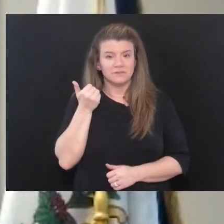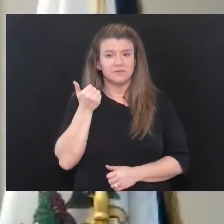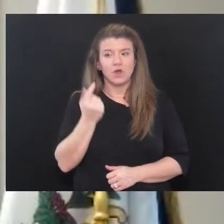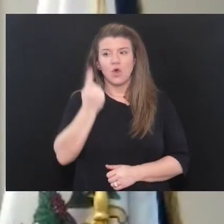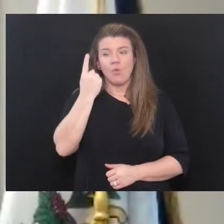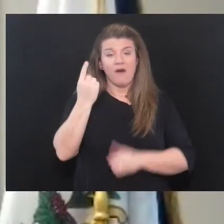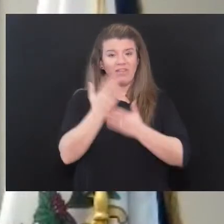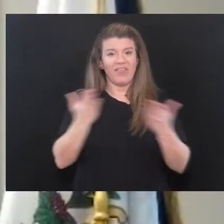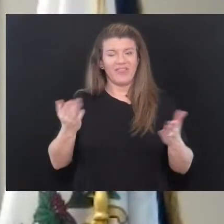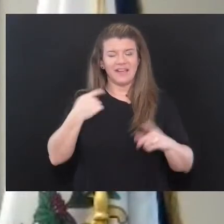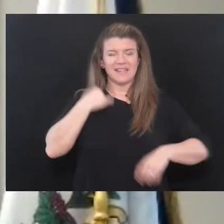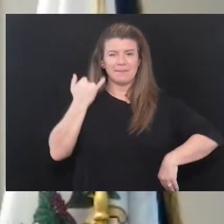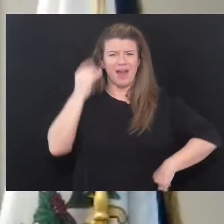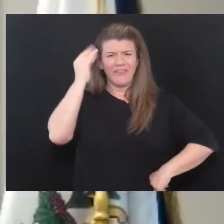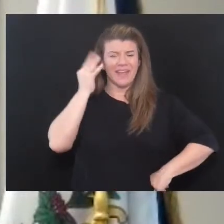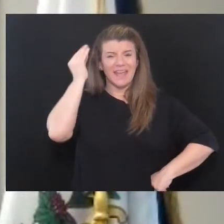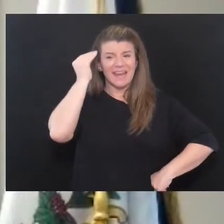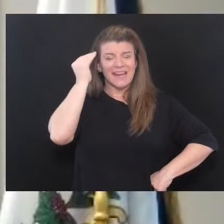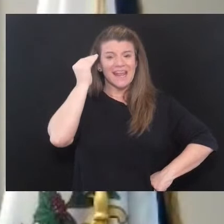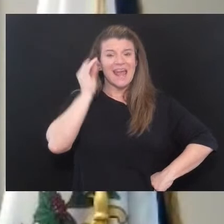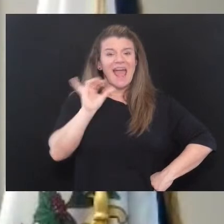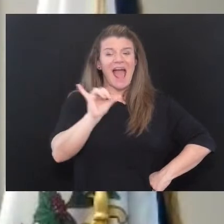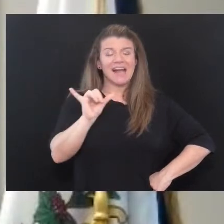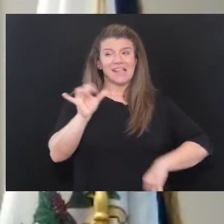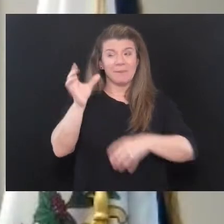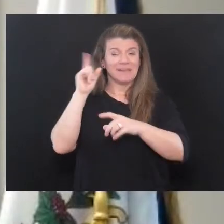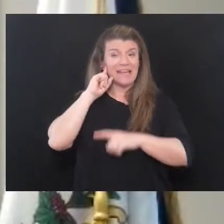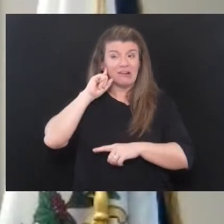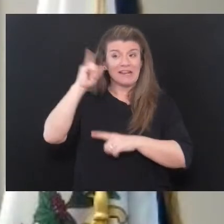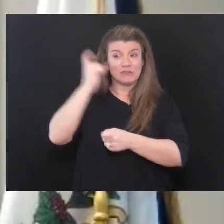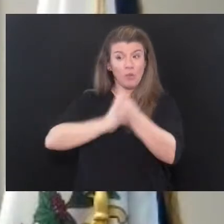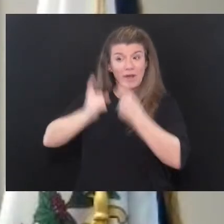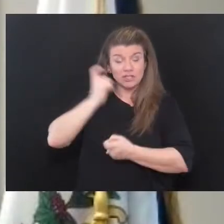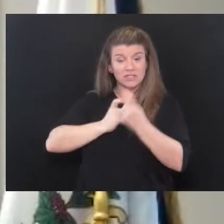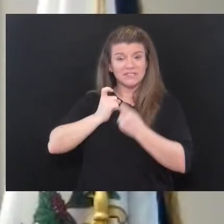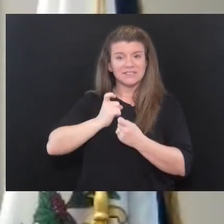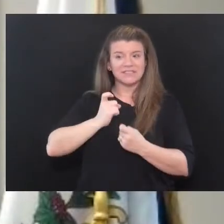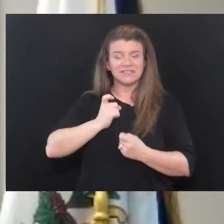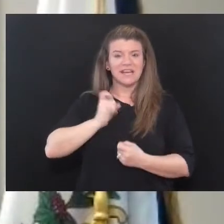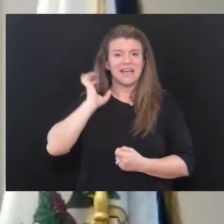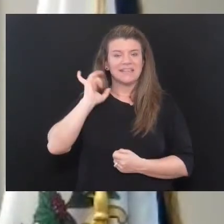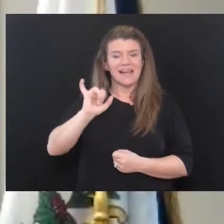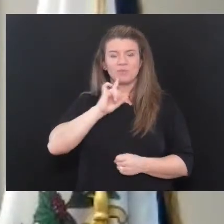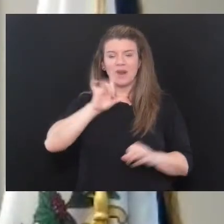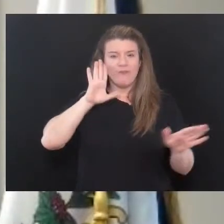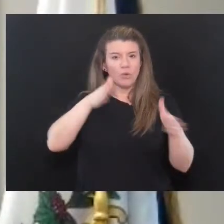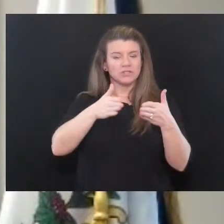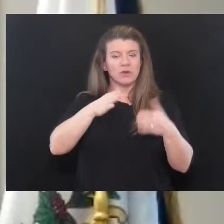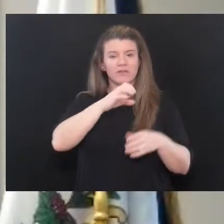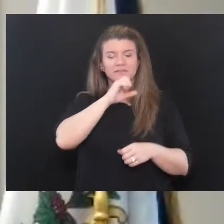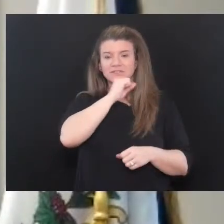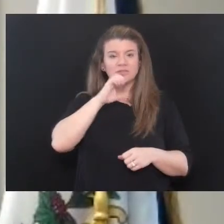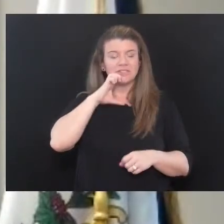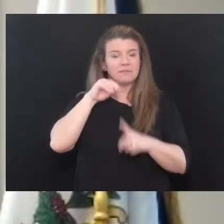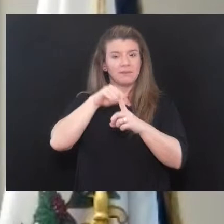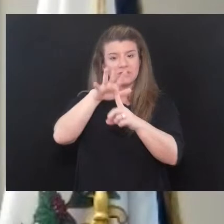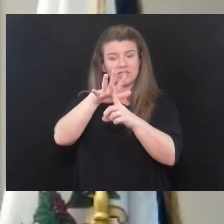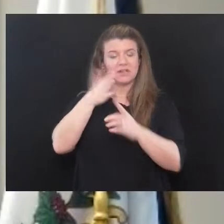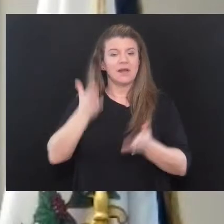things I'm sitting here thinking is, as we get all of these questions aimed at this elderly population, is maybe we need